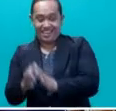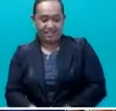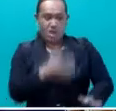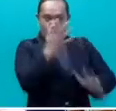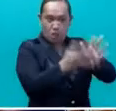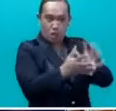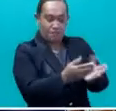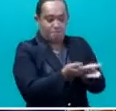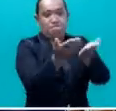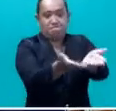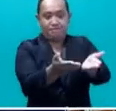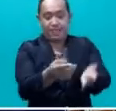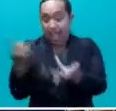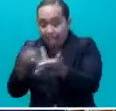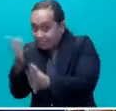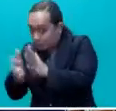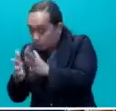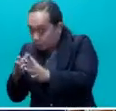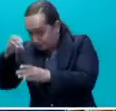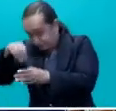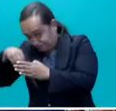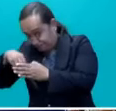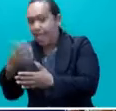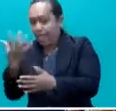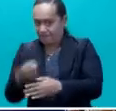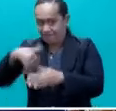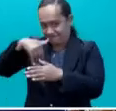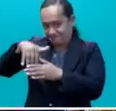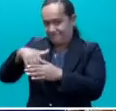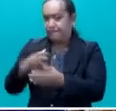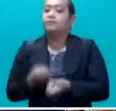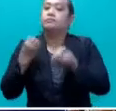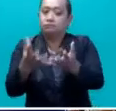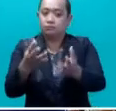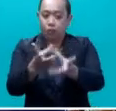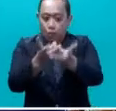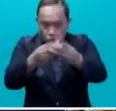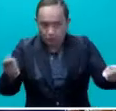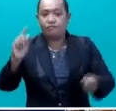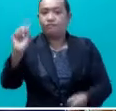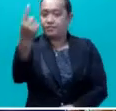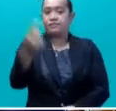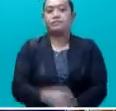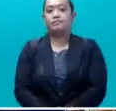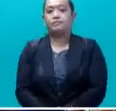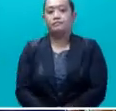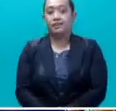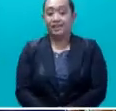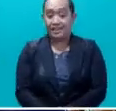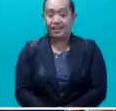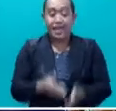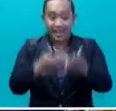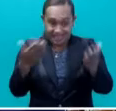about the allegations before that, and nothing has been done? That needs to be resolved first. And now with those